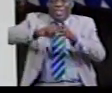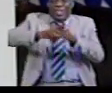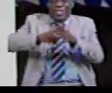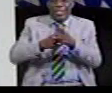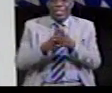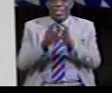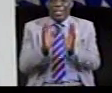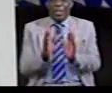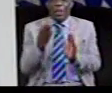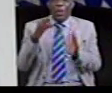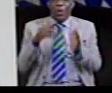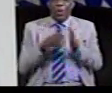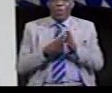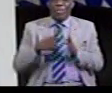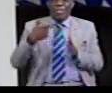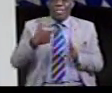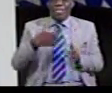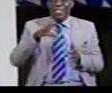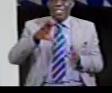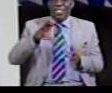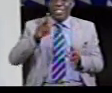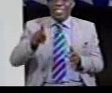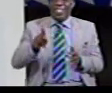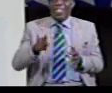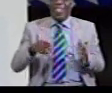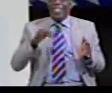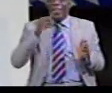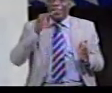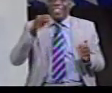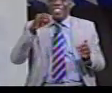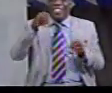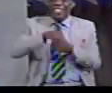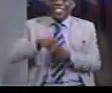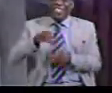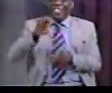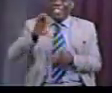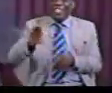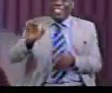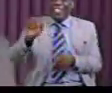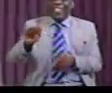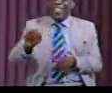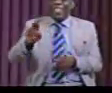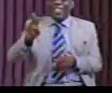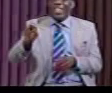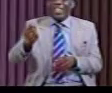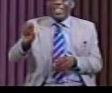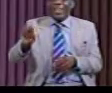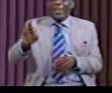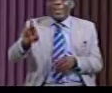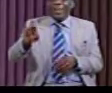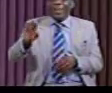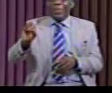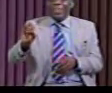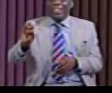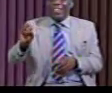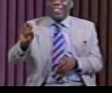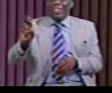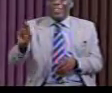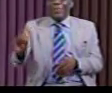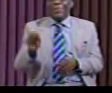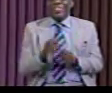GCK is in Cameroon. L'organisateur de CMK est au